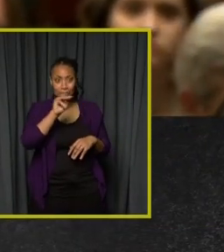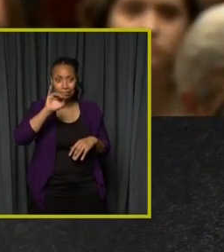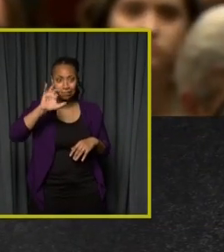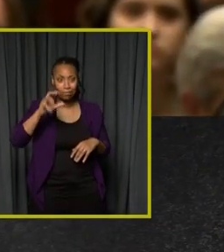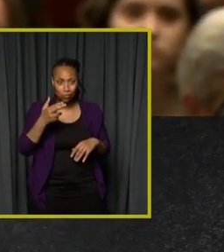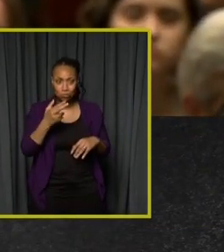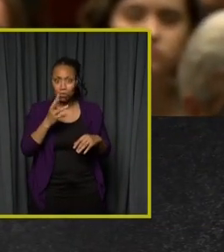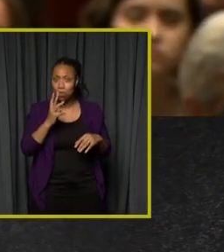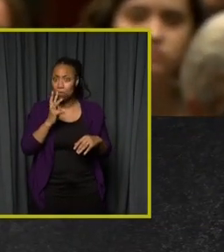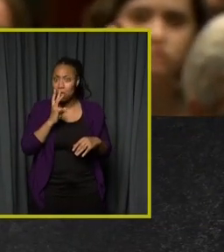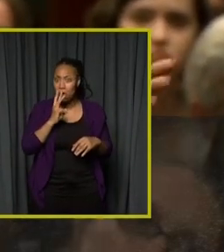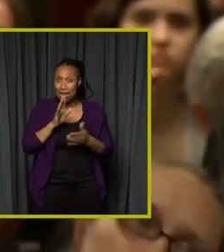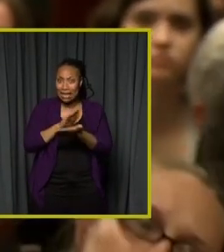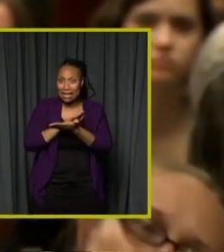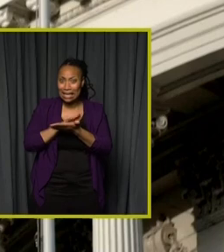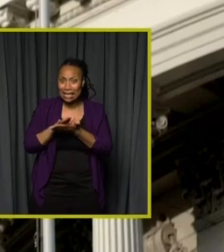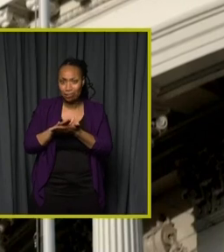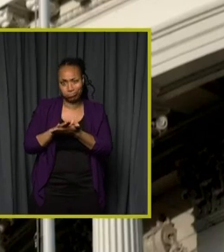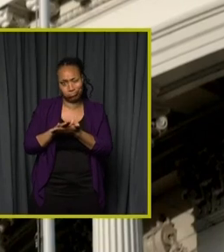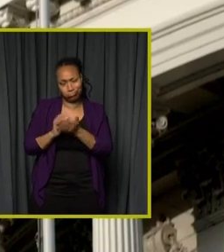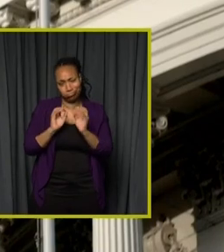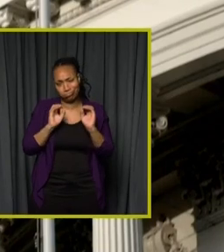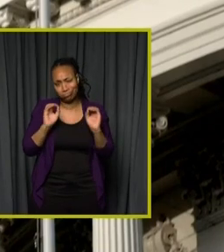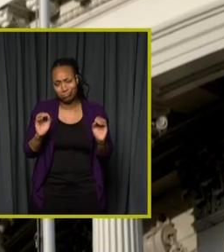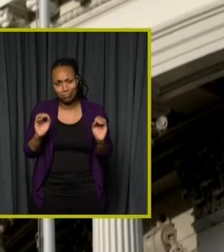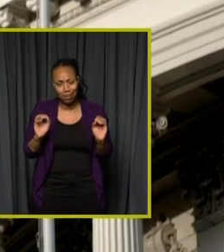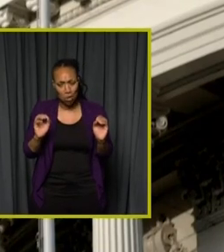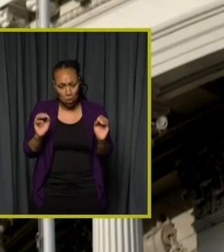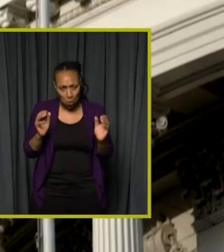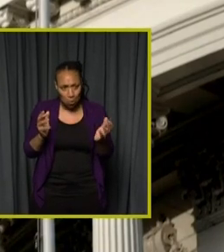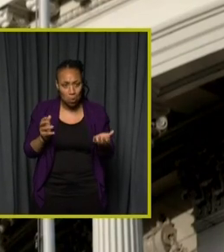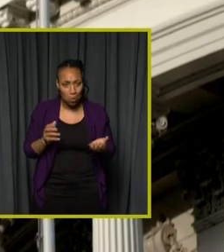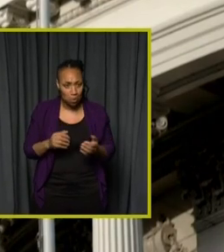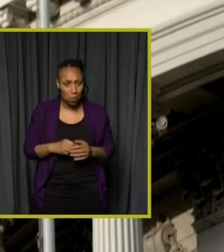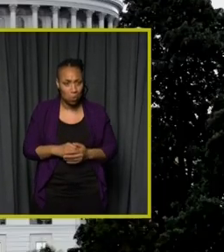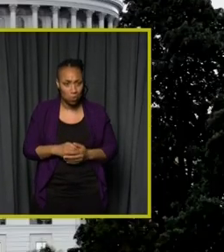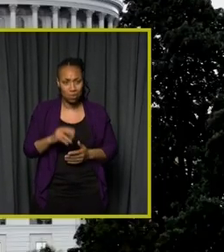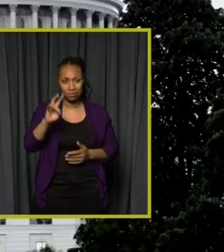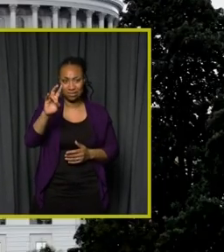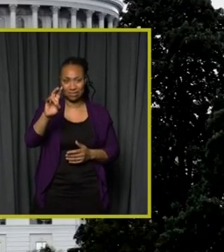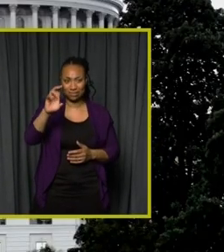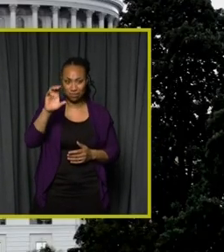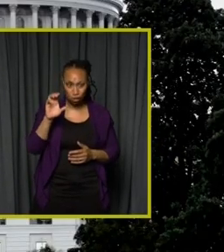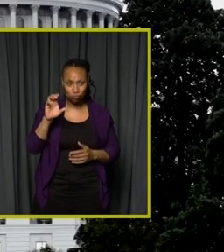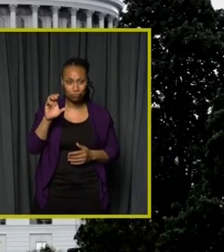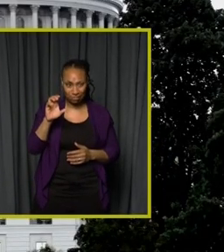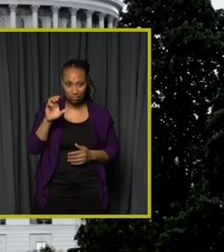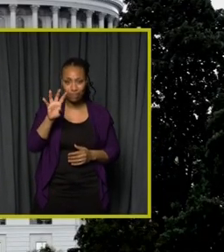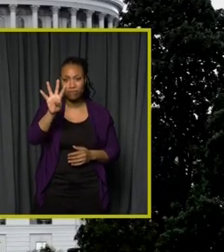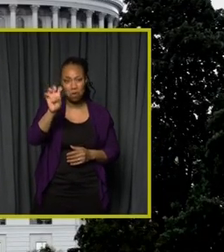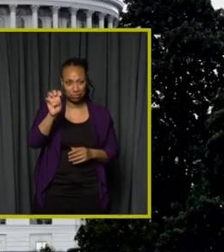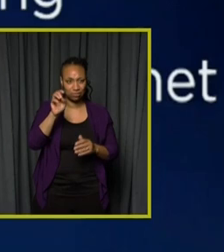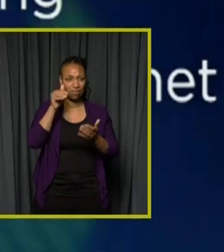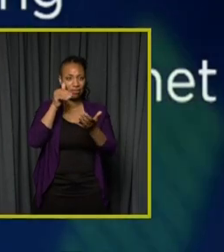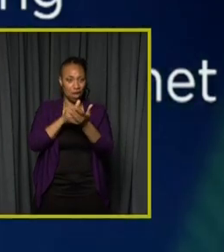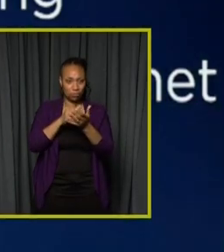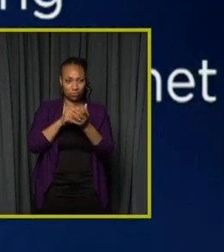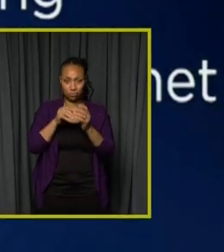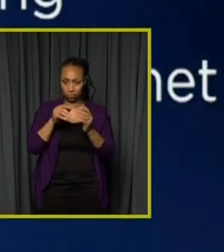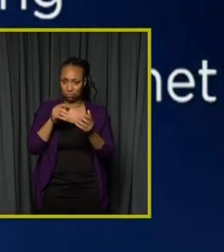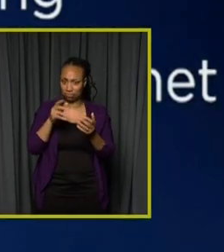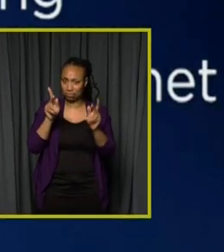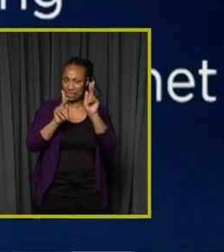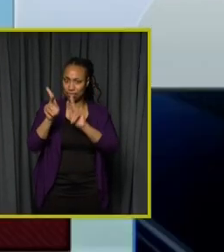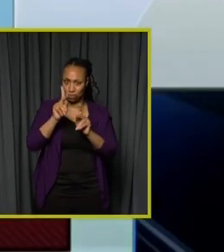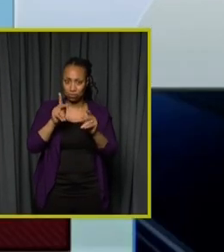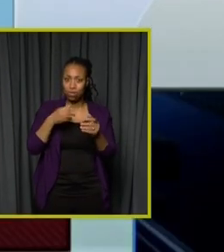the experience of drinking from the tap. 700,000 people in this country are on the verge of losing their food stamps. This budget calls for shrinking the social